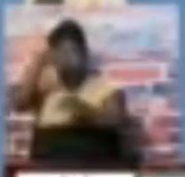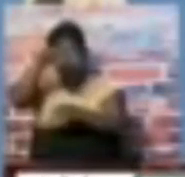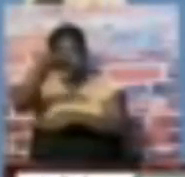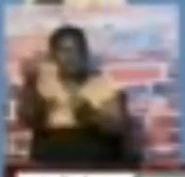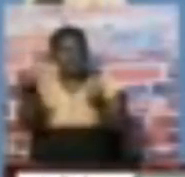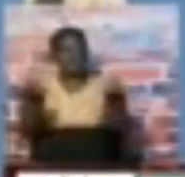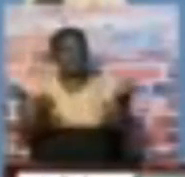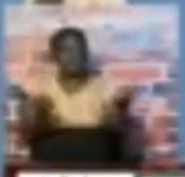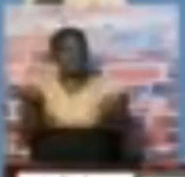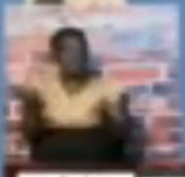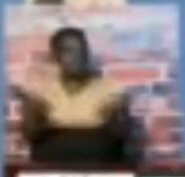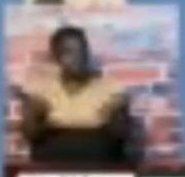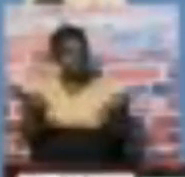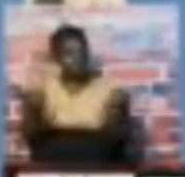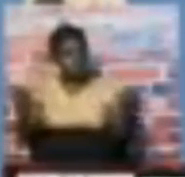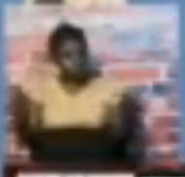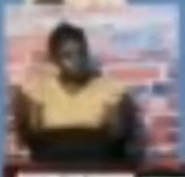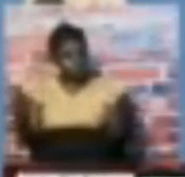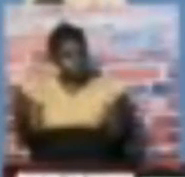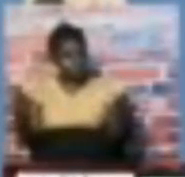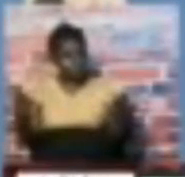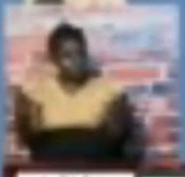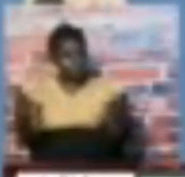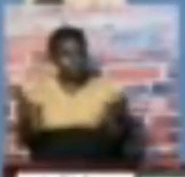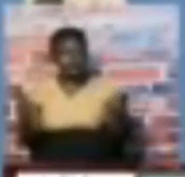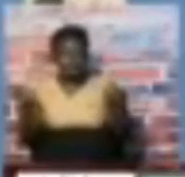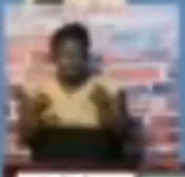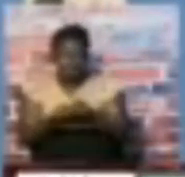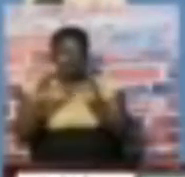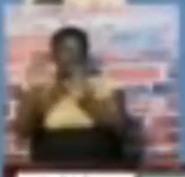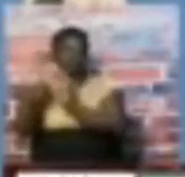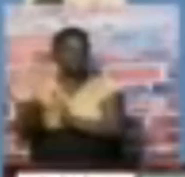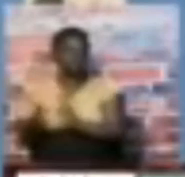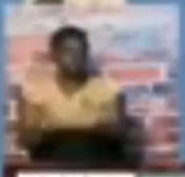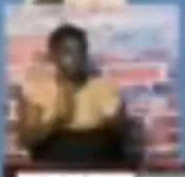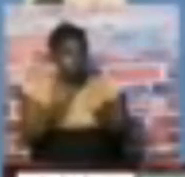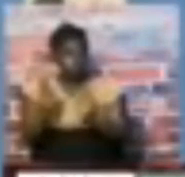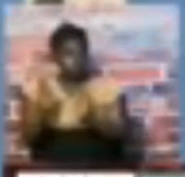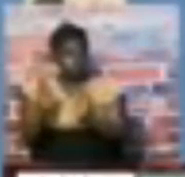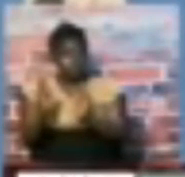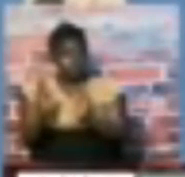inside one car. So these are the relaxation measures